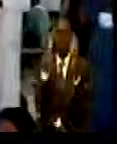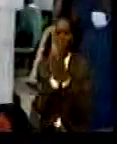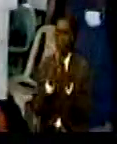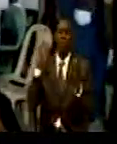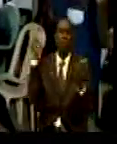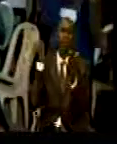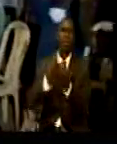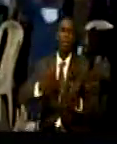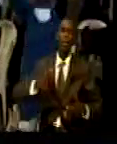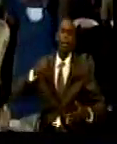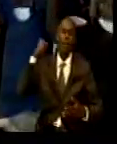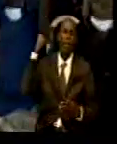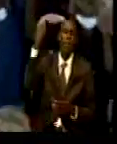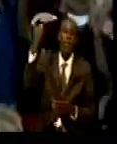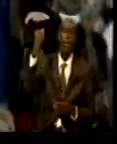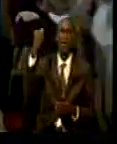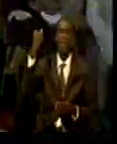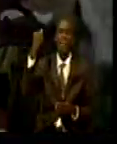pray.